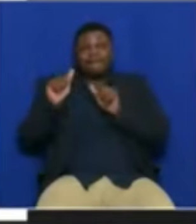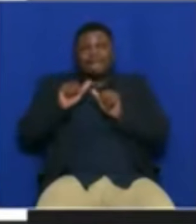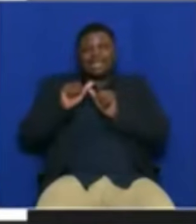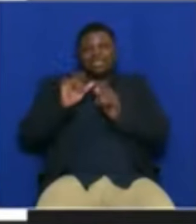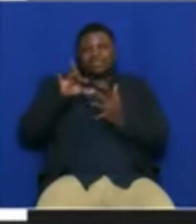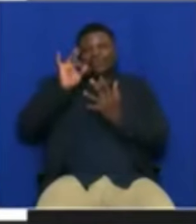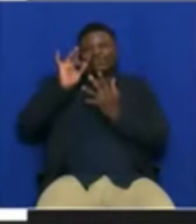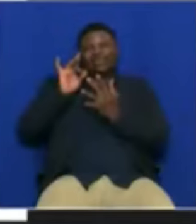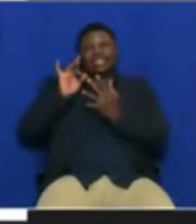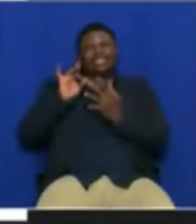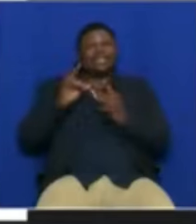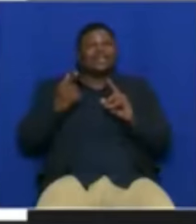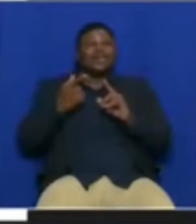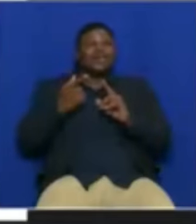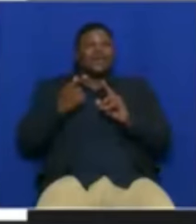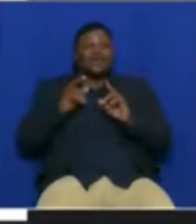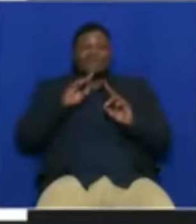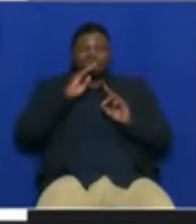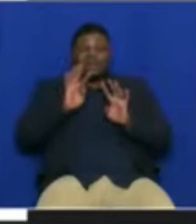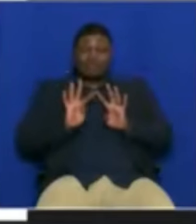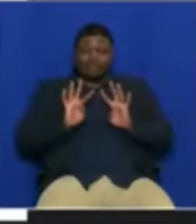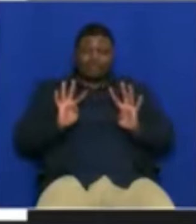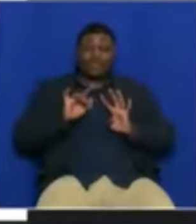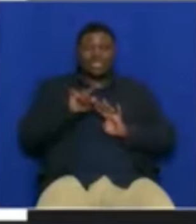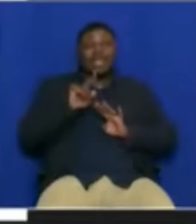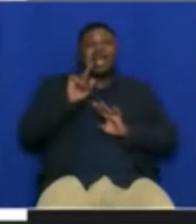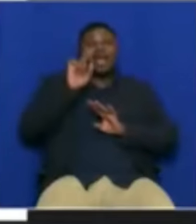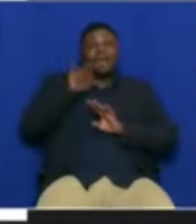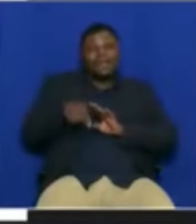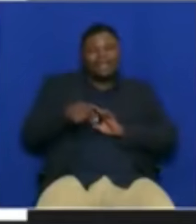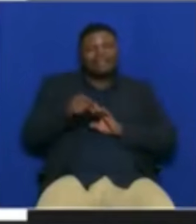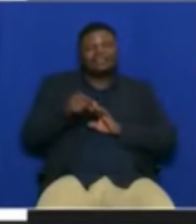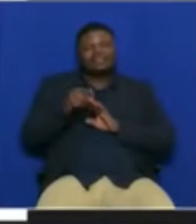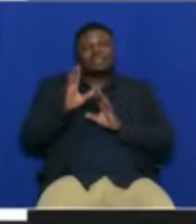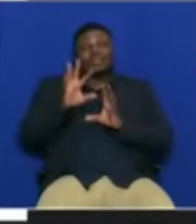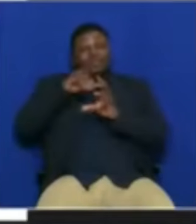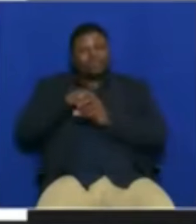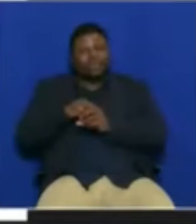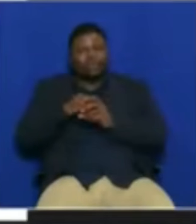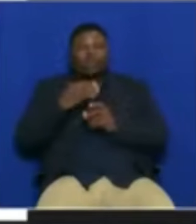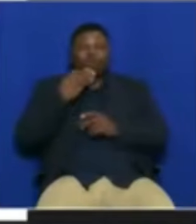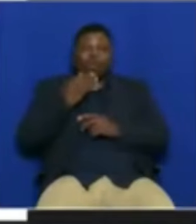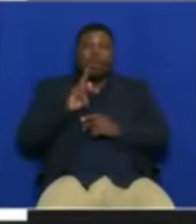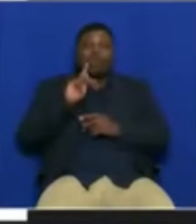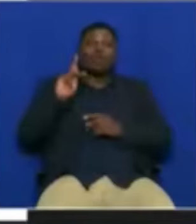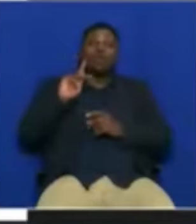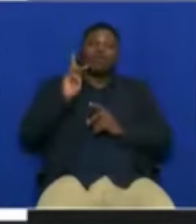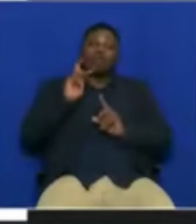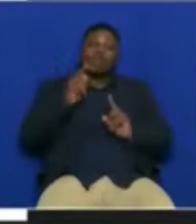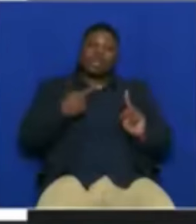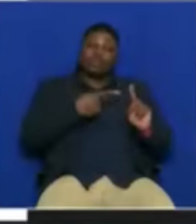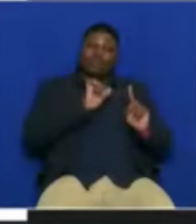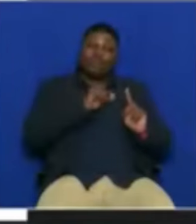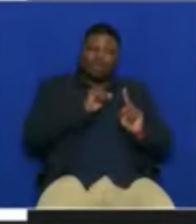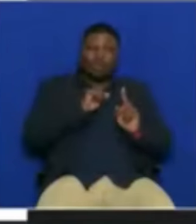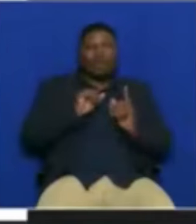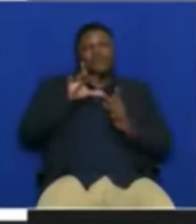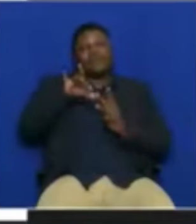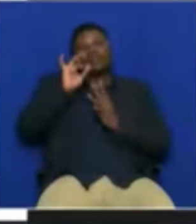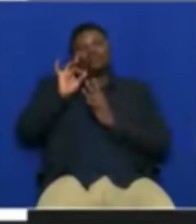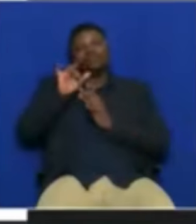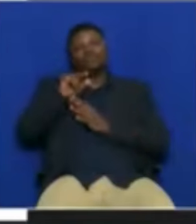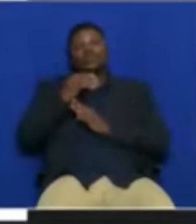the provincial heads, and if you really, as Kumalo, can't choose from those, at least choose General Khan from head